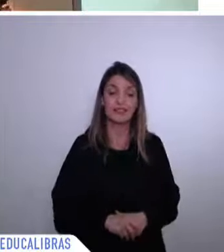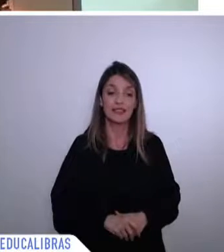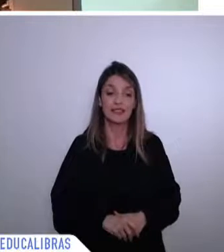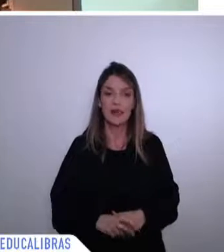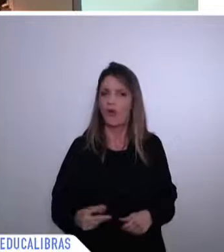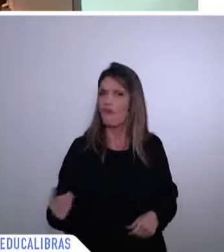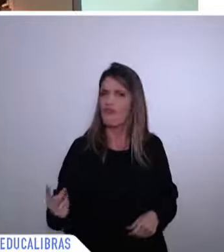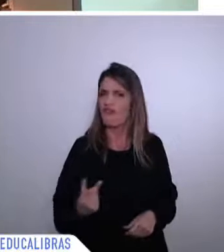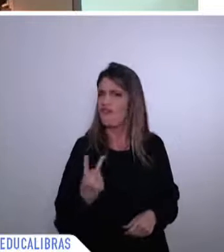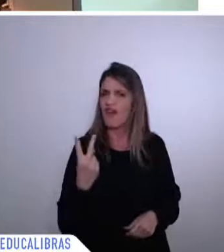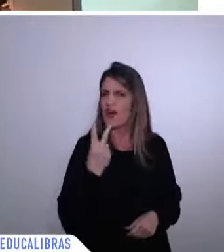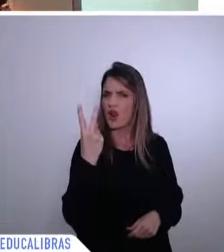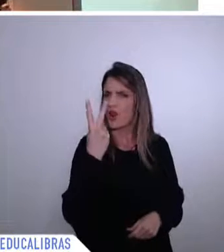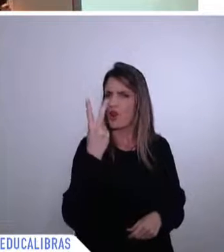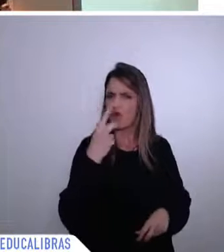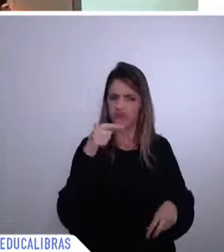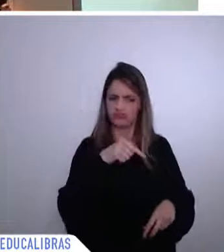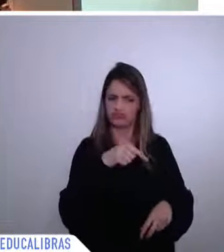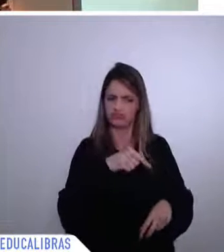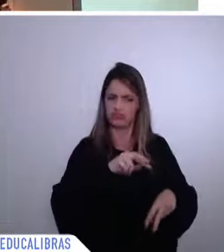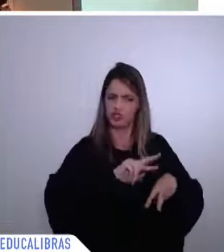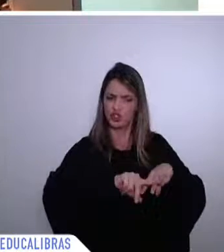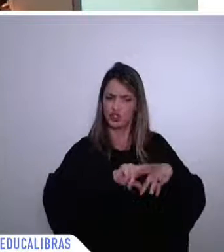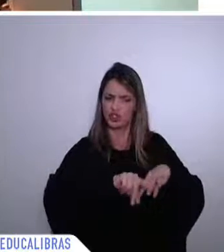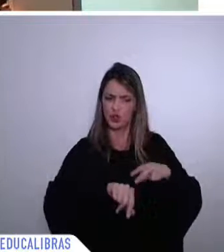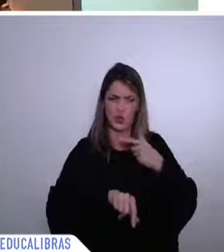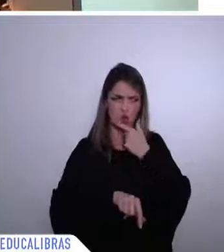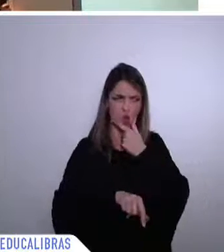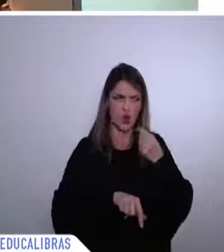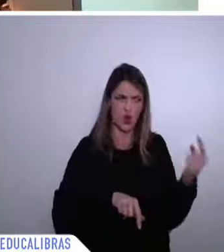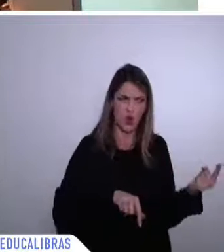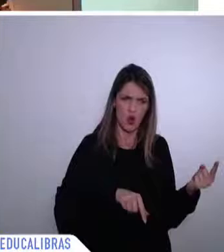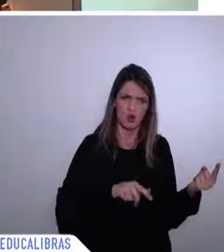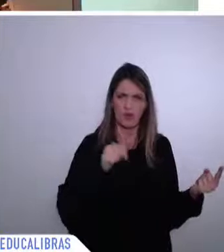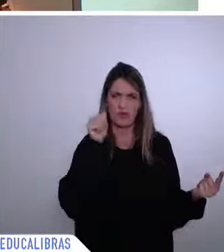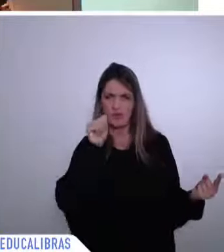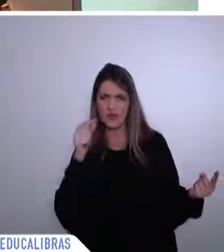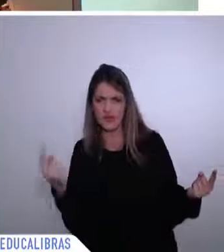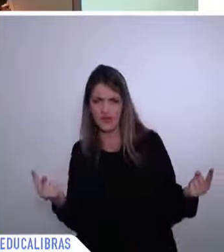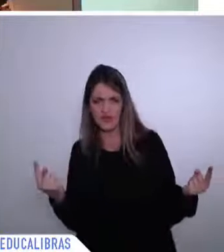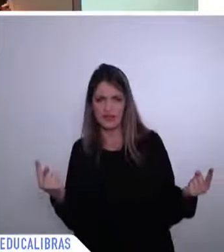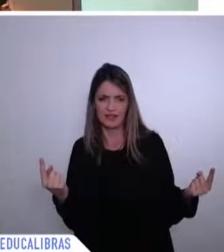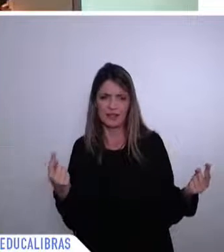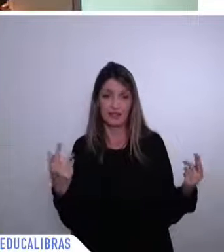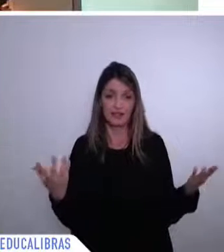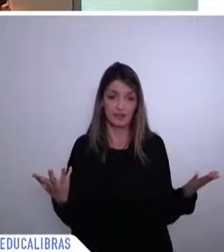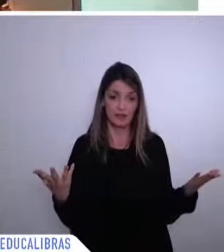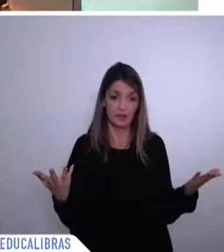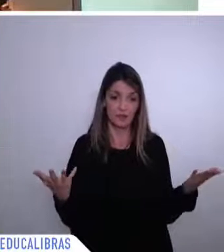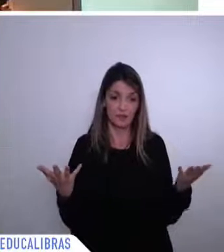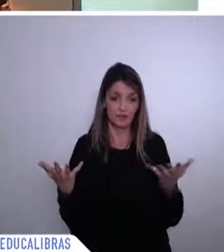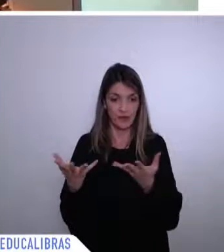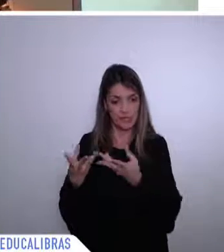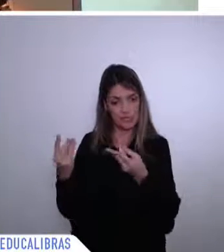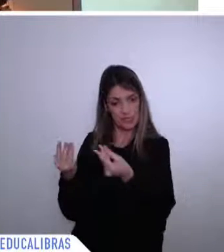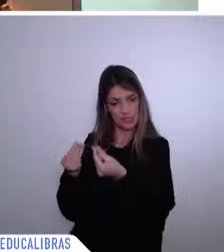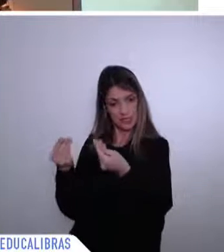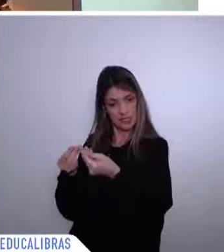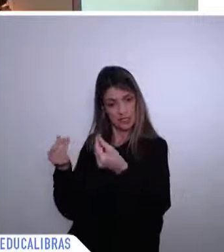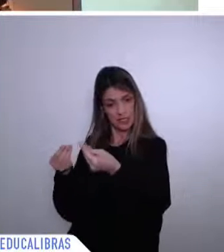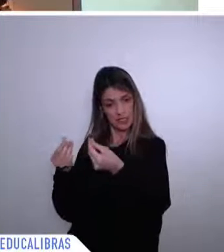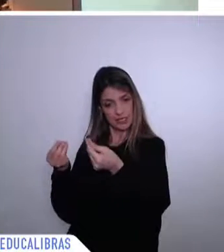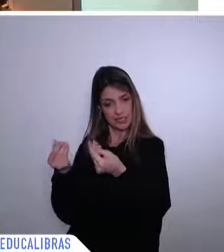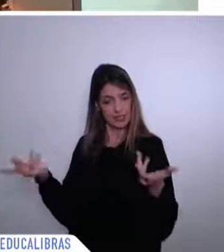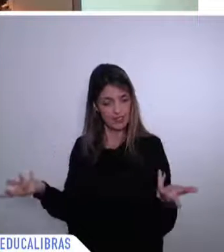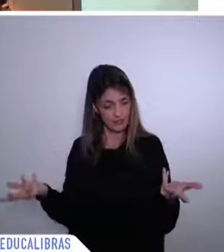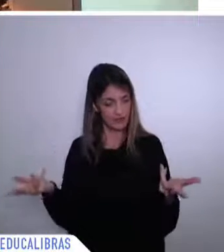is a material foundation of assignment of value to gender. So this is a process, a flexible kind of